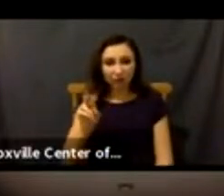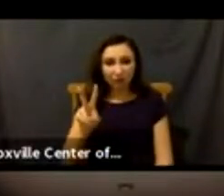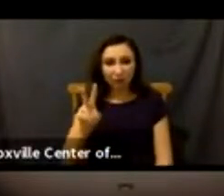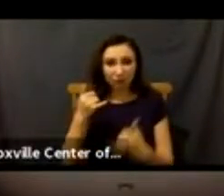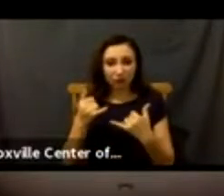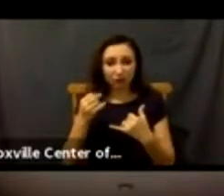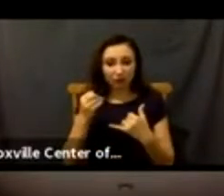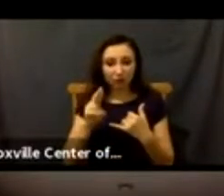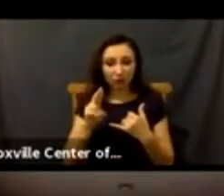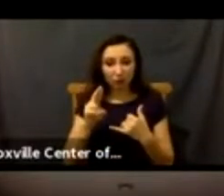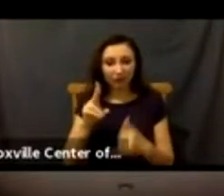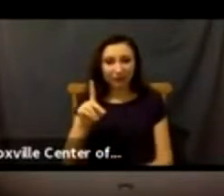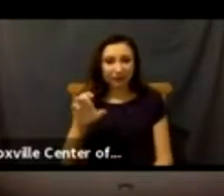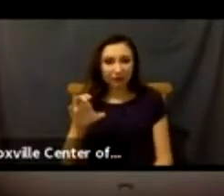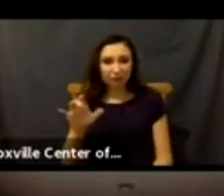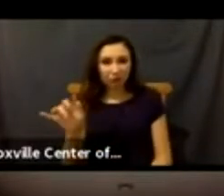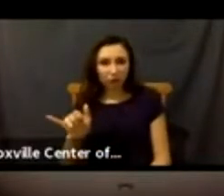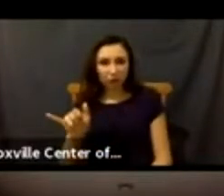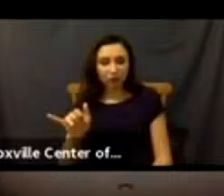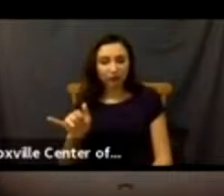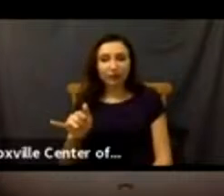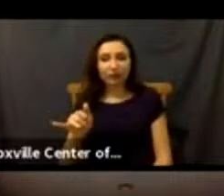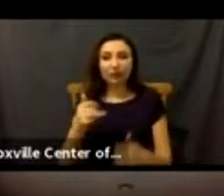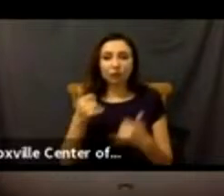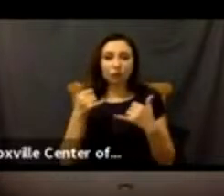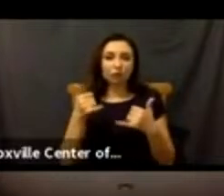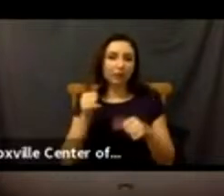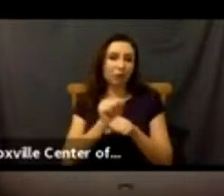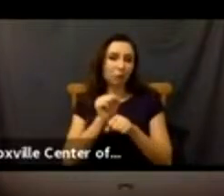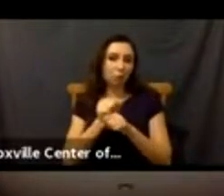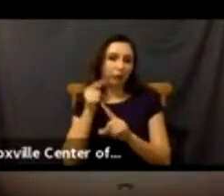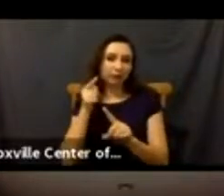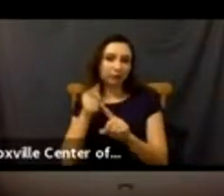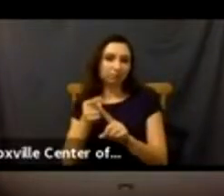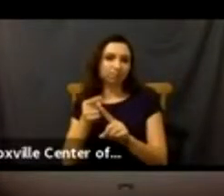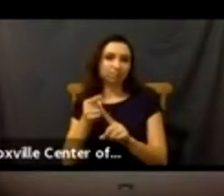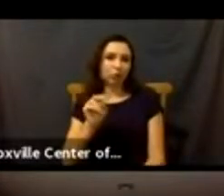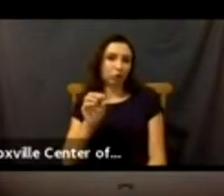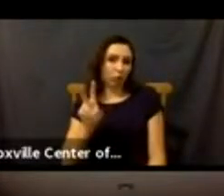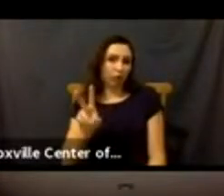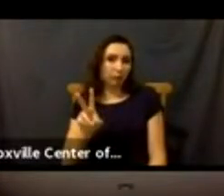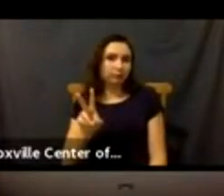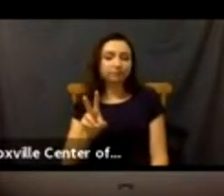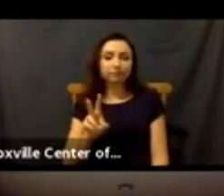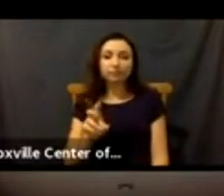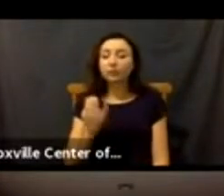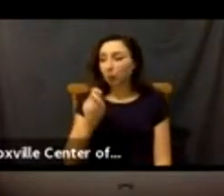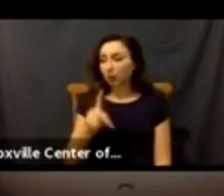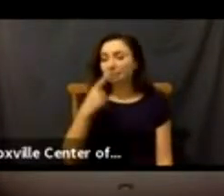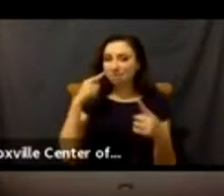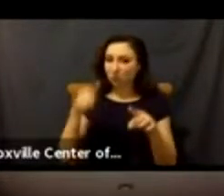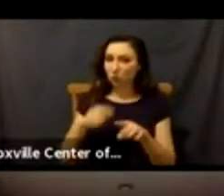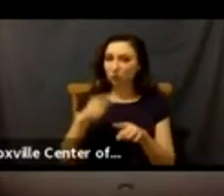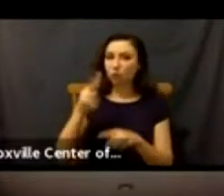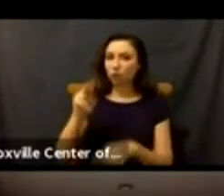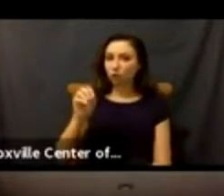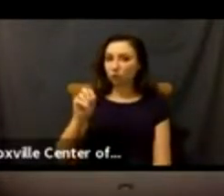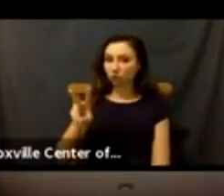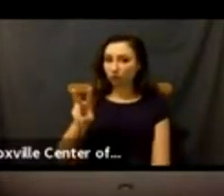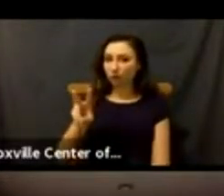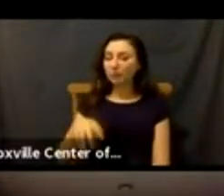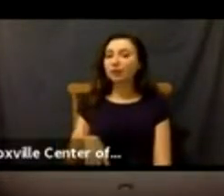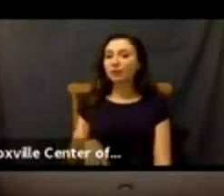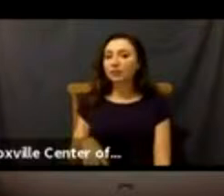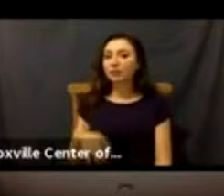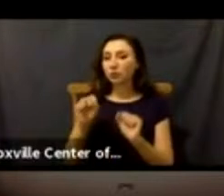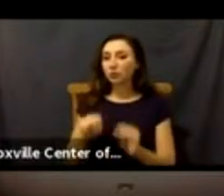December? At this moment, we're going to work through November. Okay. And we've got it settled for November at this point. So we